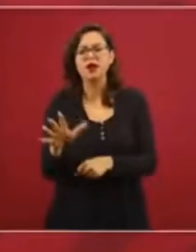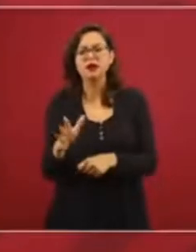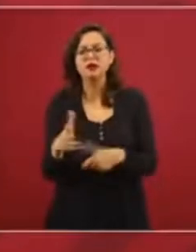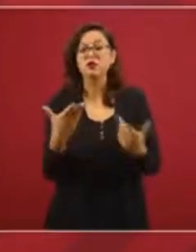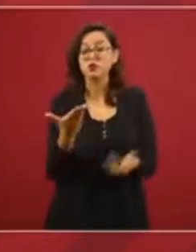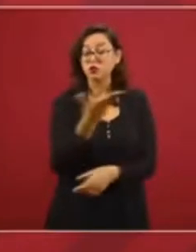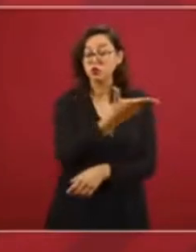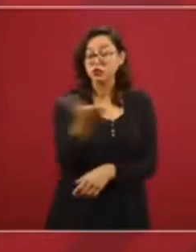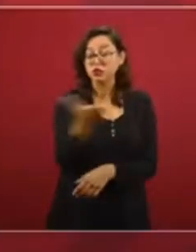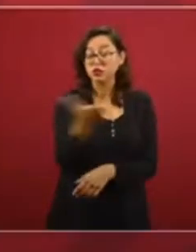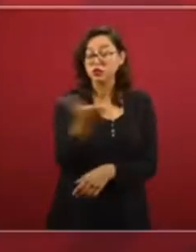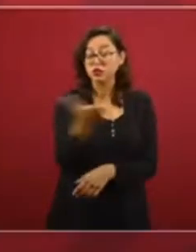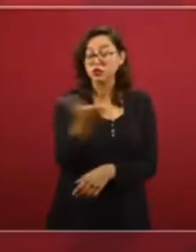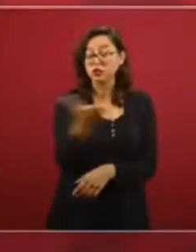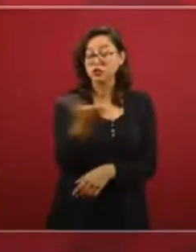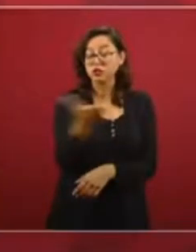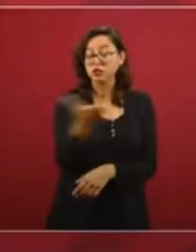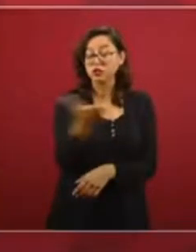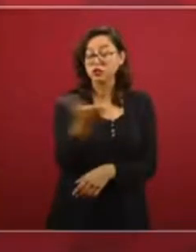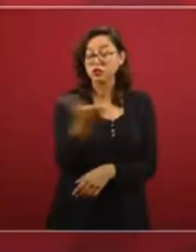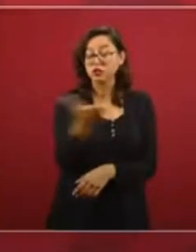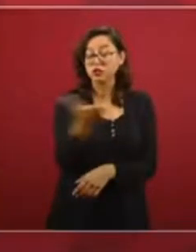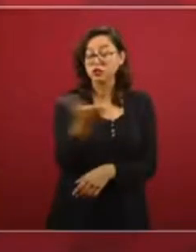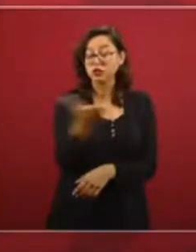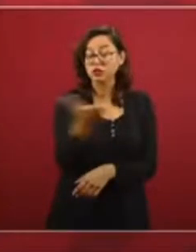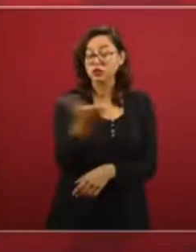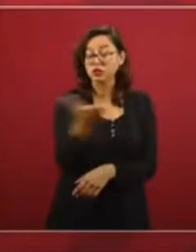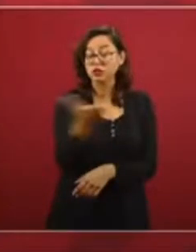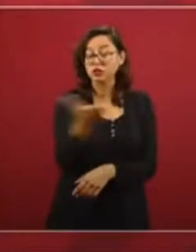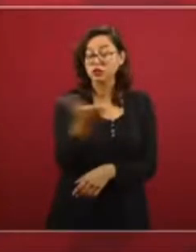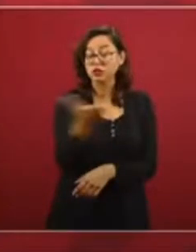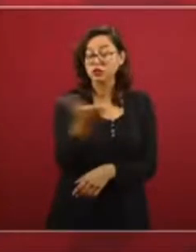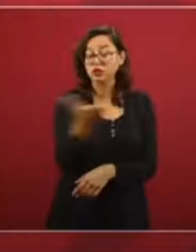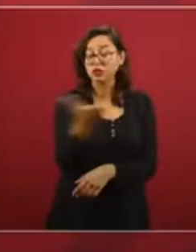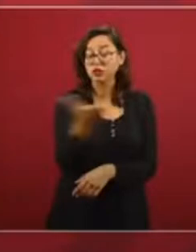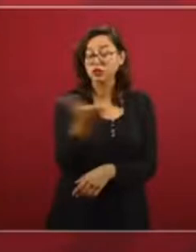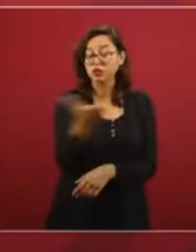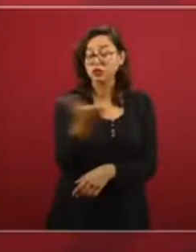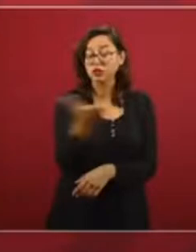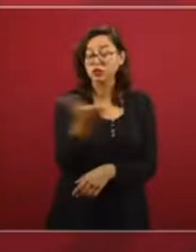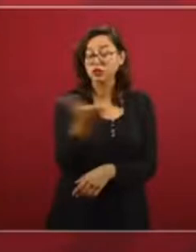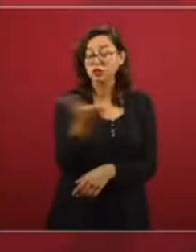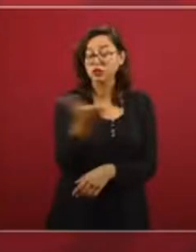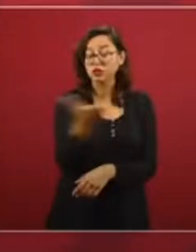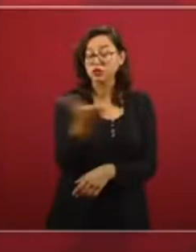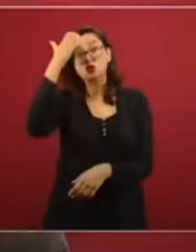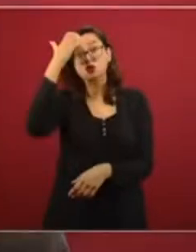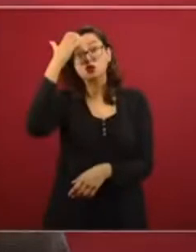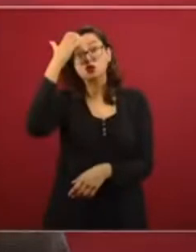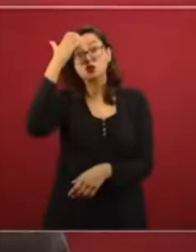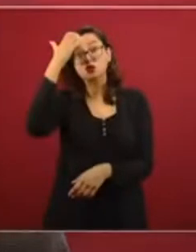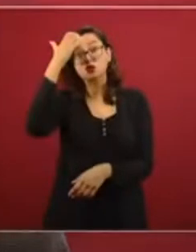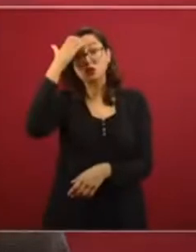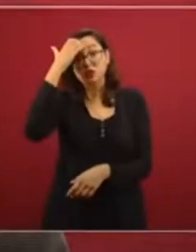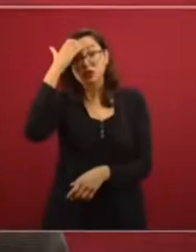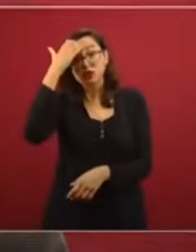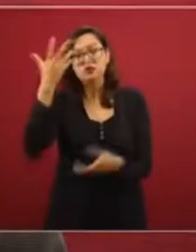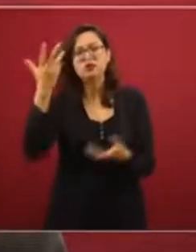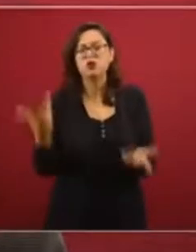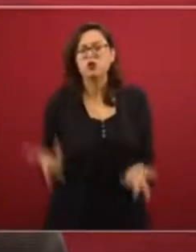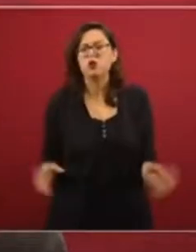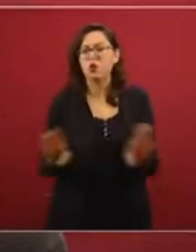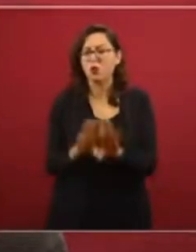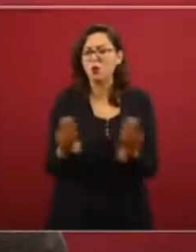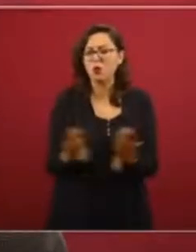obteniendo, comentando? And he says, you are aware of a lot of them that we've been commenting on. Diferentes